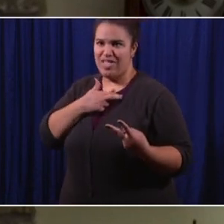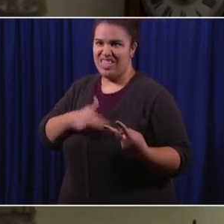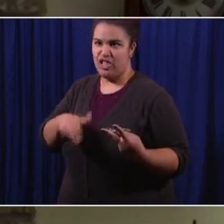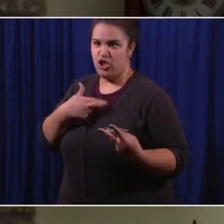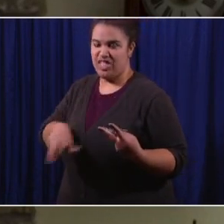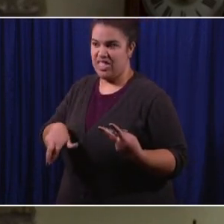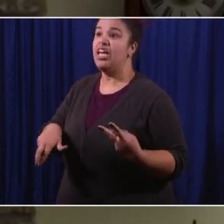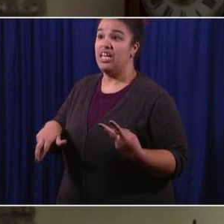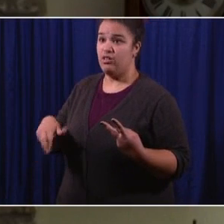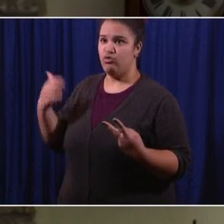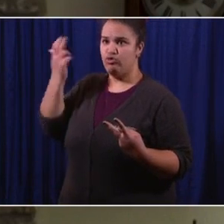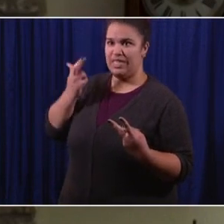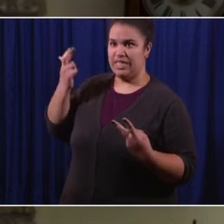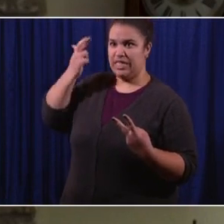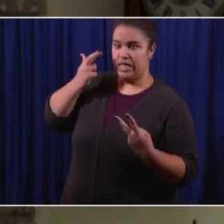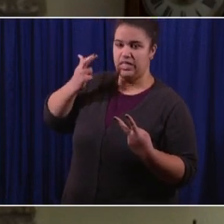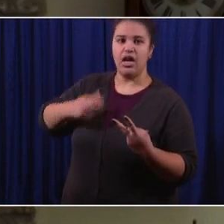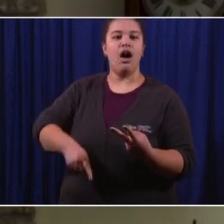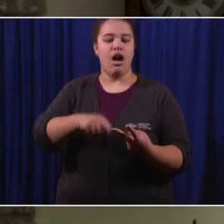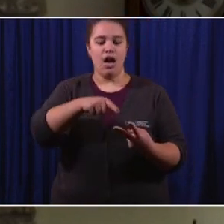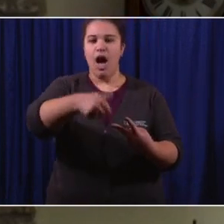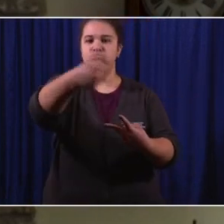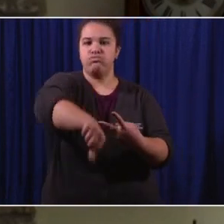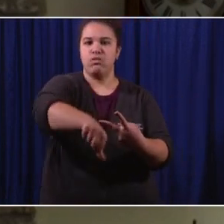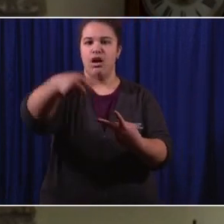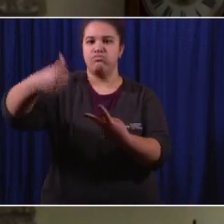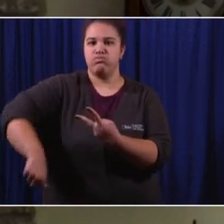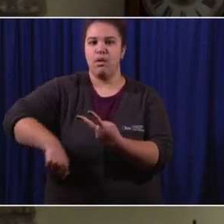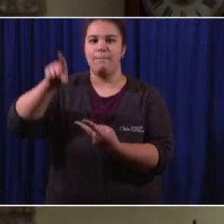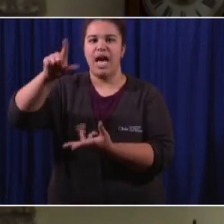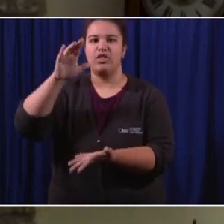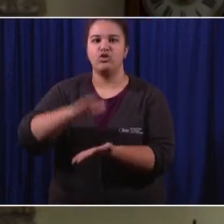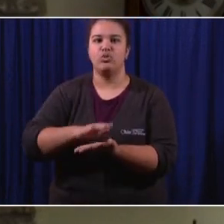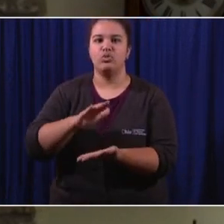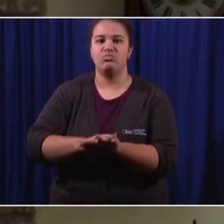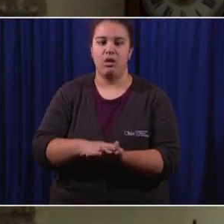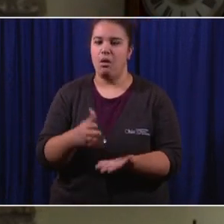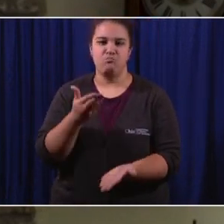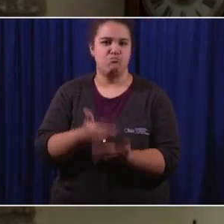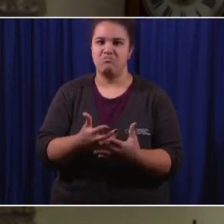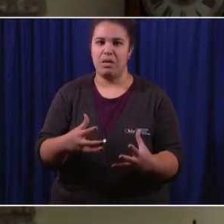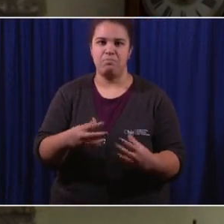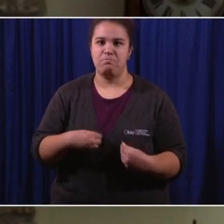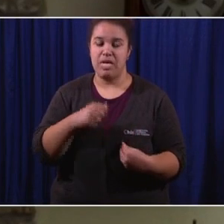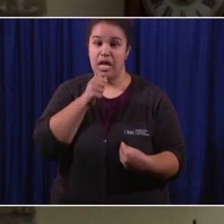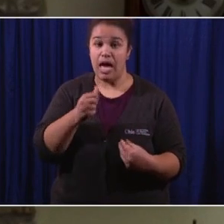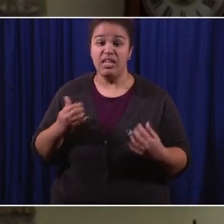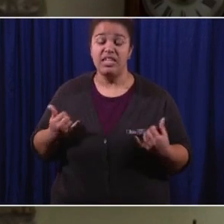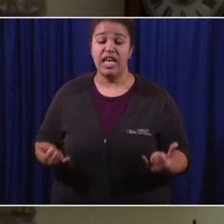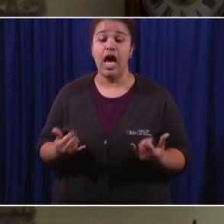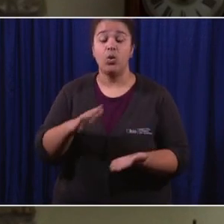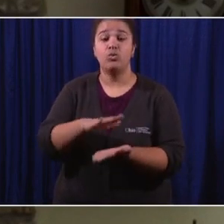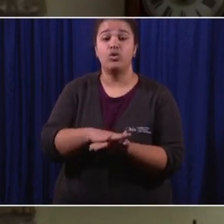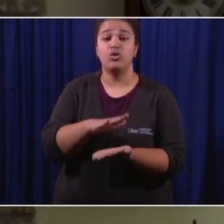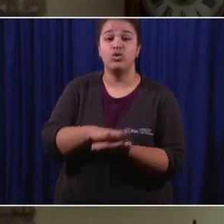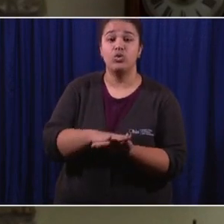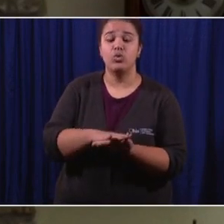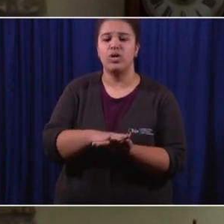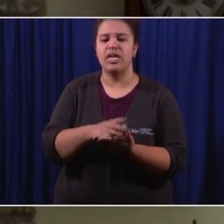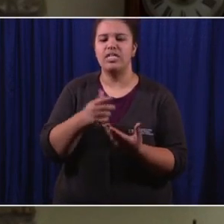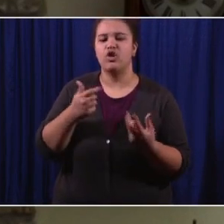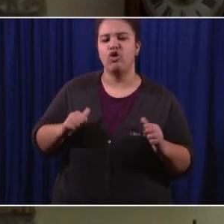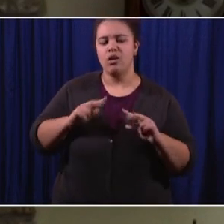from a church leader and materials that would establish the existence of longstanding beliefs. Essentially, the school is now adjudicating which religious beliefs